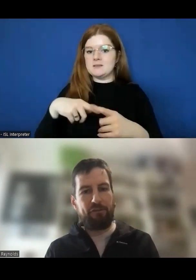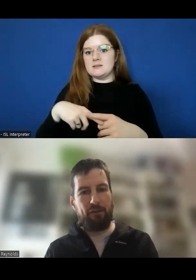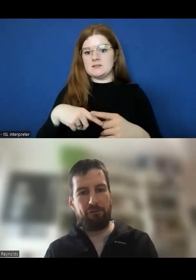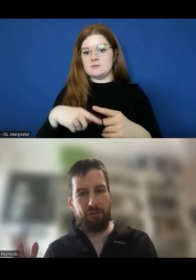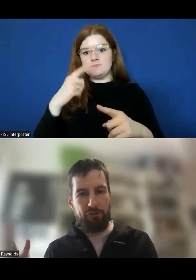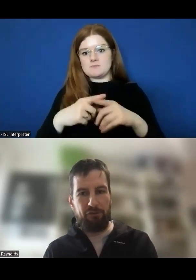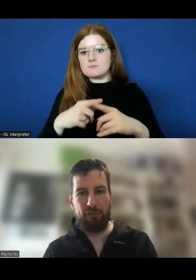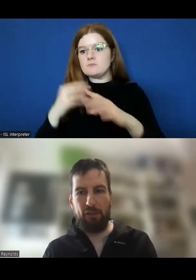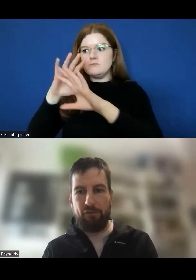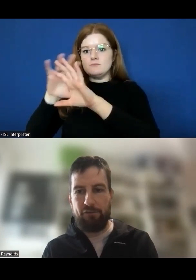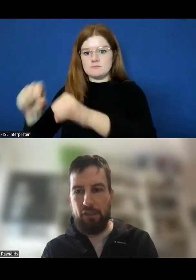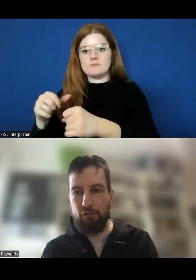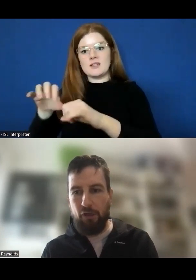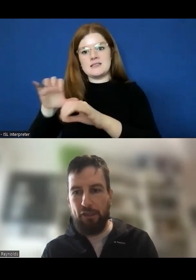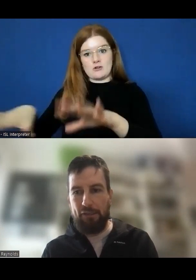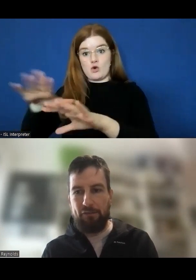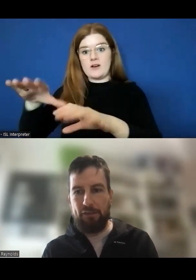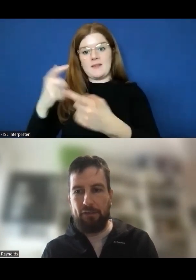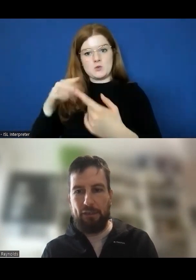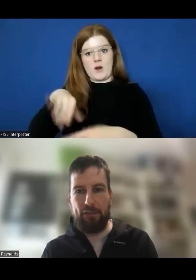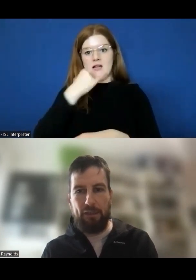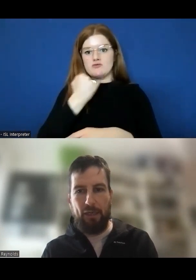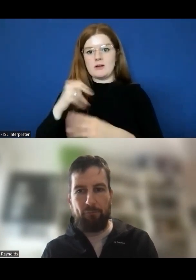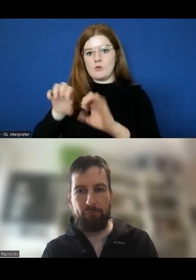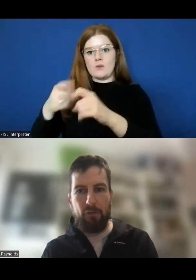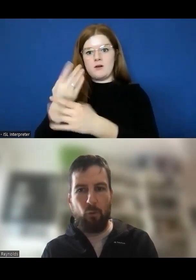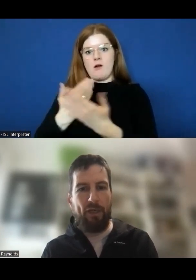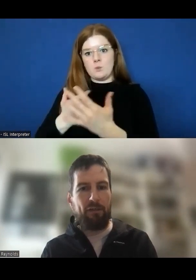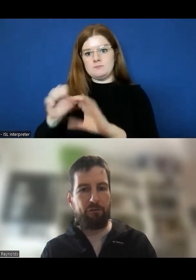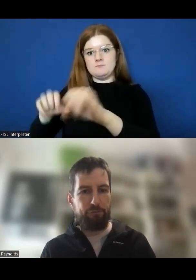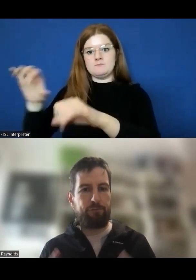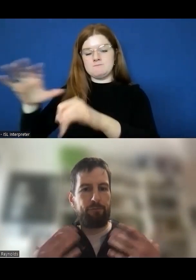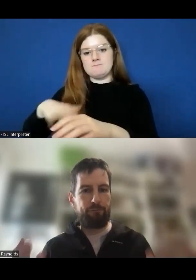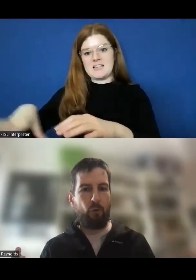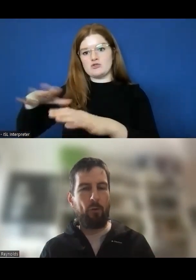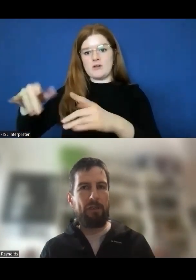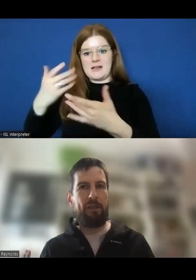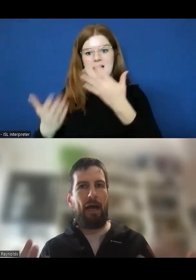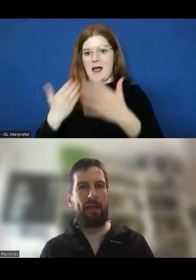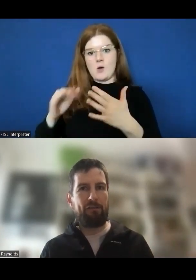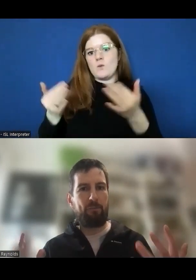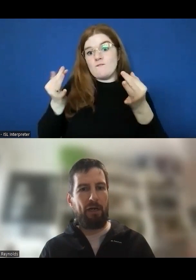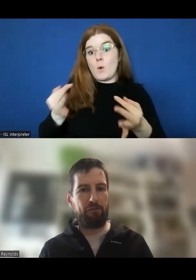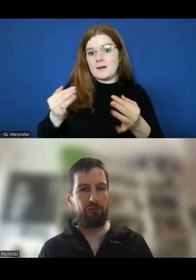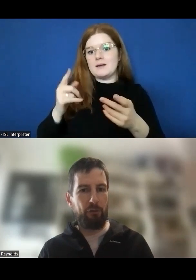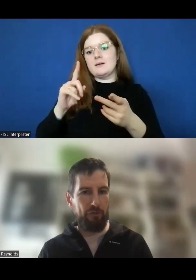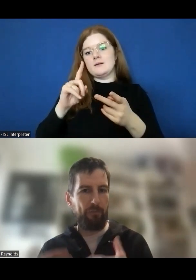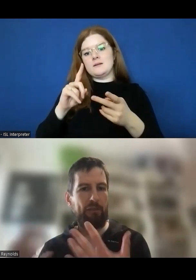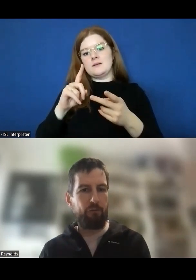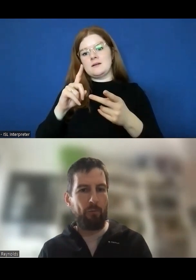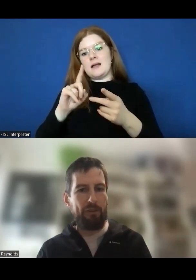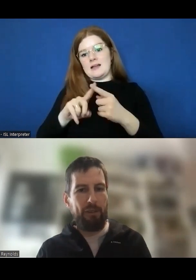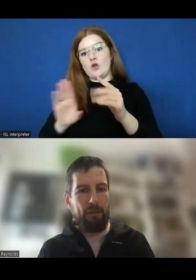annexation of territory, which Israel has violated in the way that it's formally annexed parts of